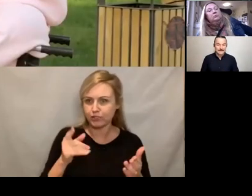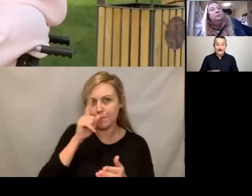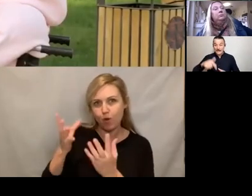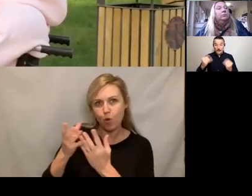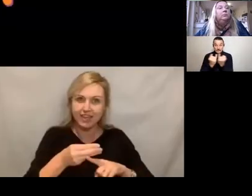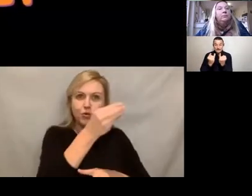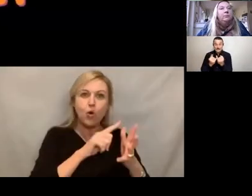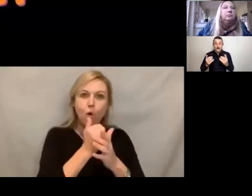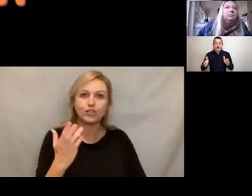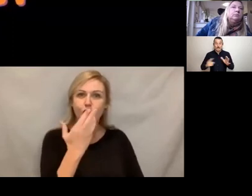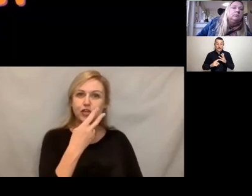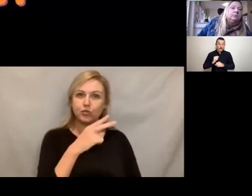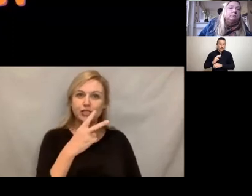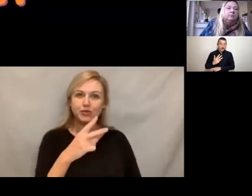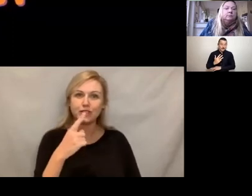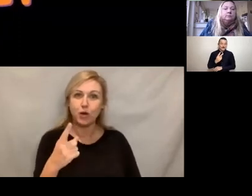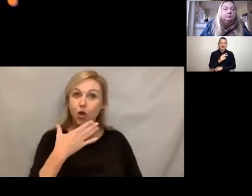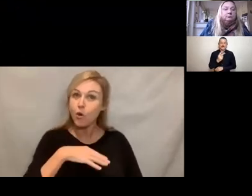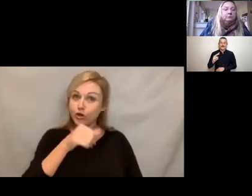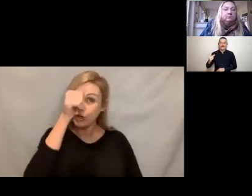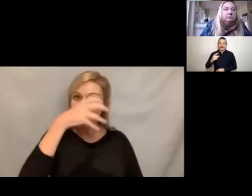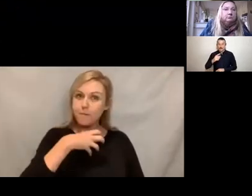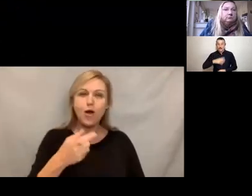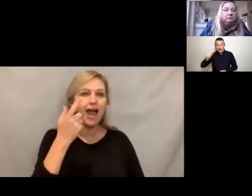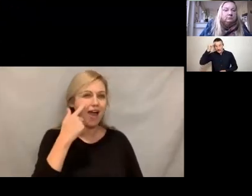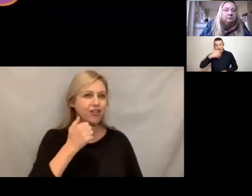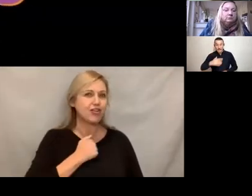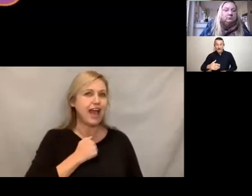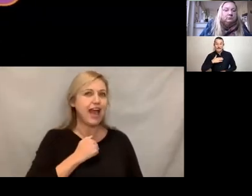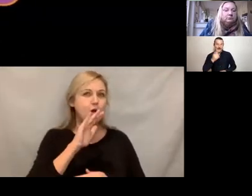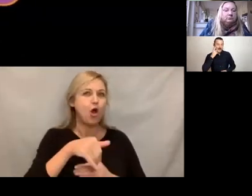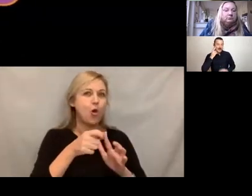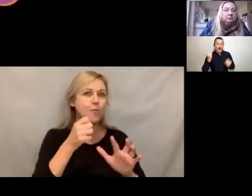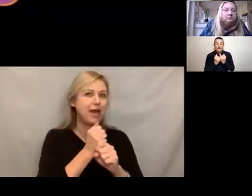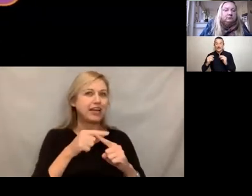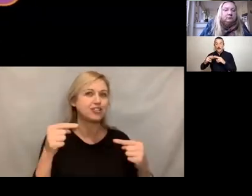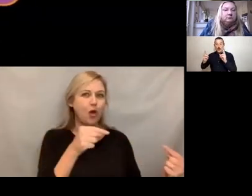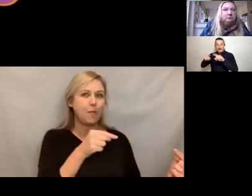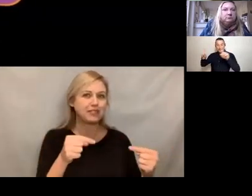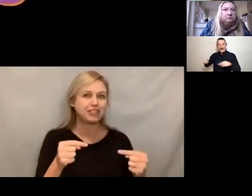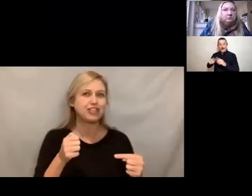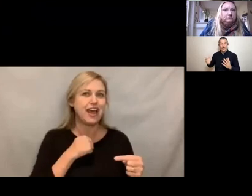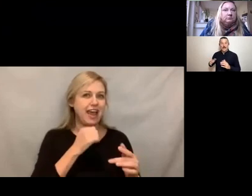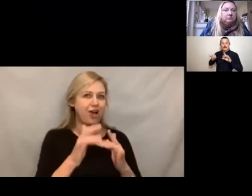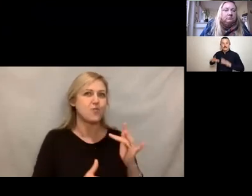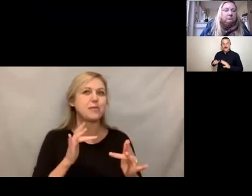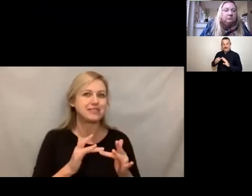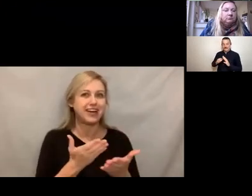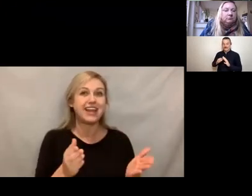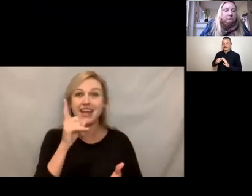August 9th, 2021. To find out more, visit the competition homepage on the Australian Sociological Association website.